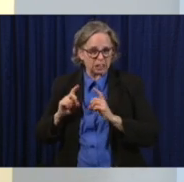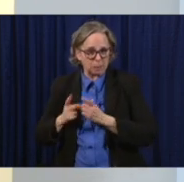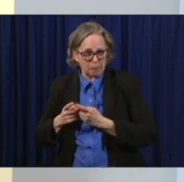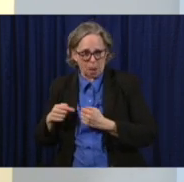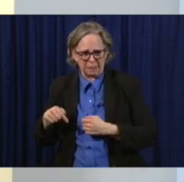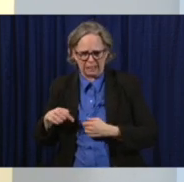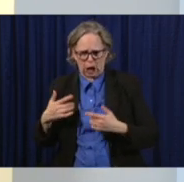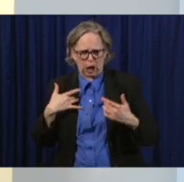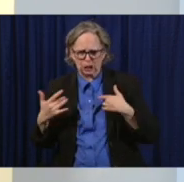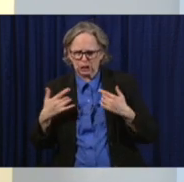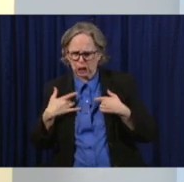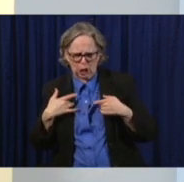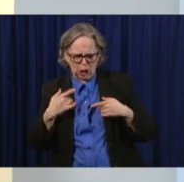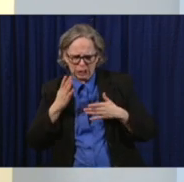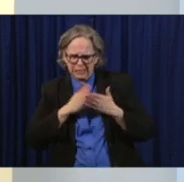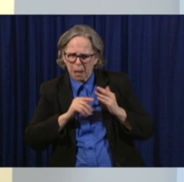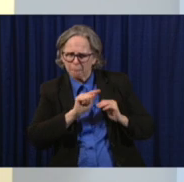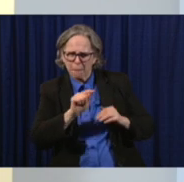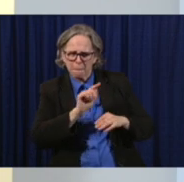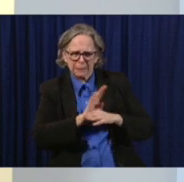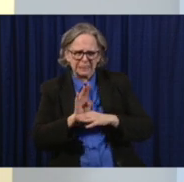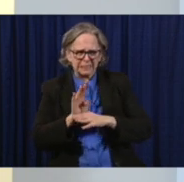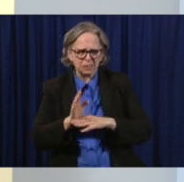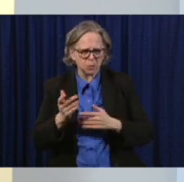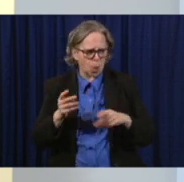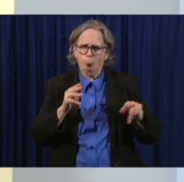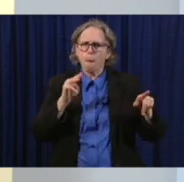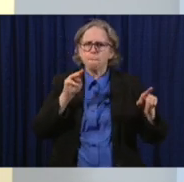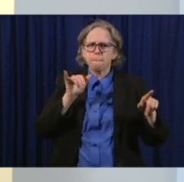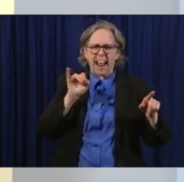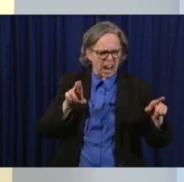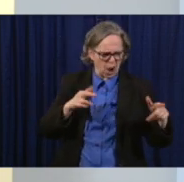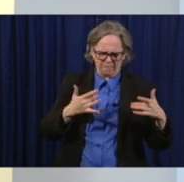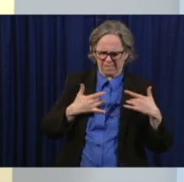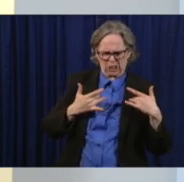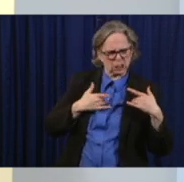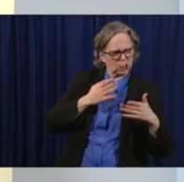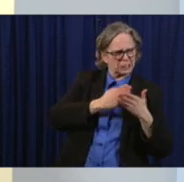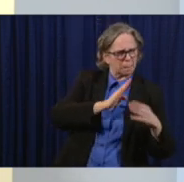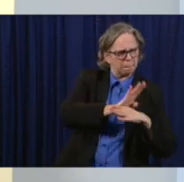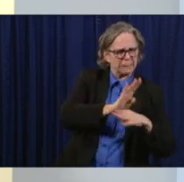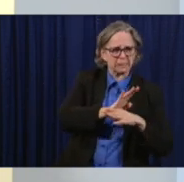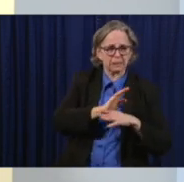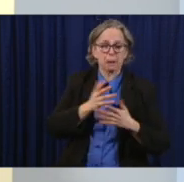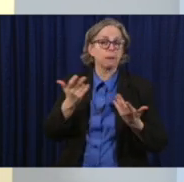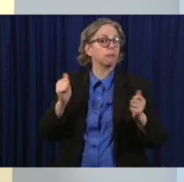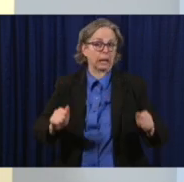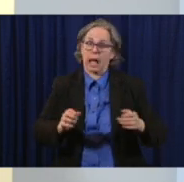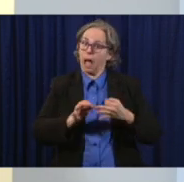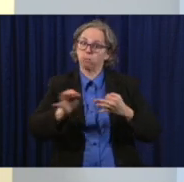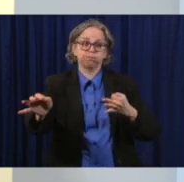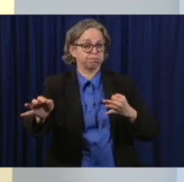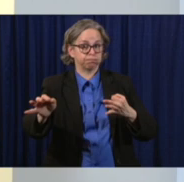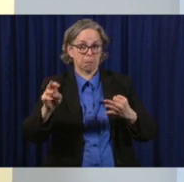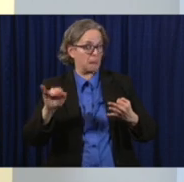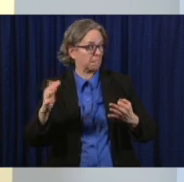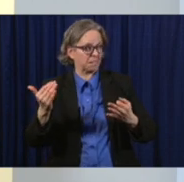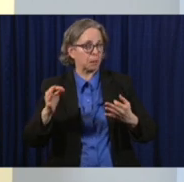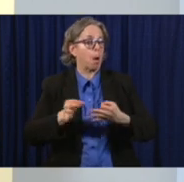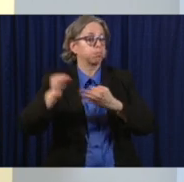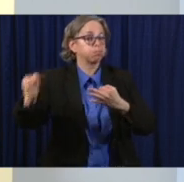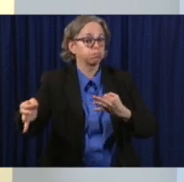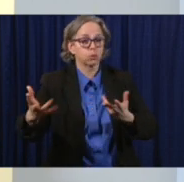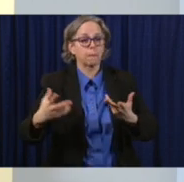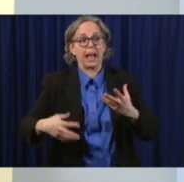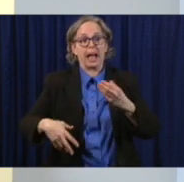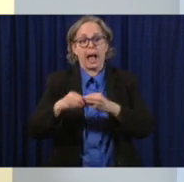or the standards, you can delay those openings or increase the requirements. You have that local authority to do that